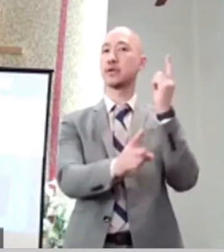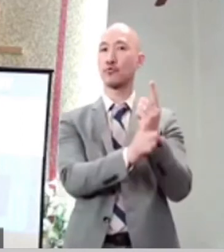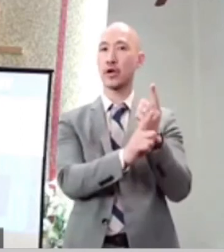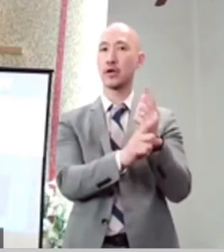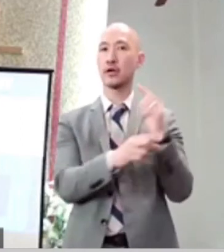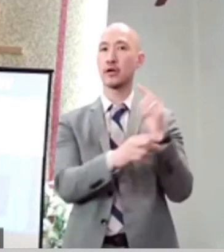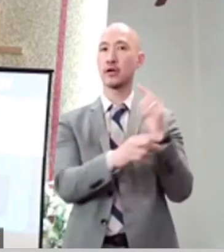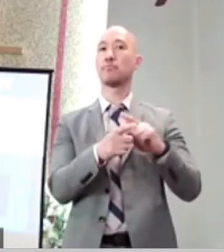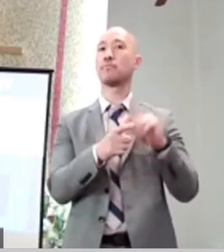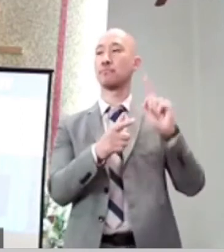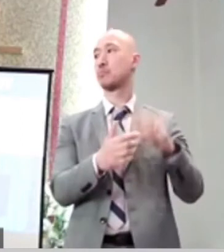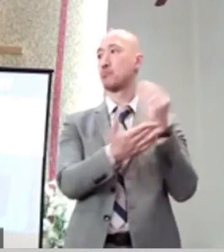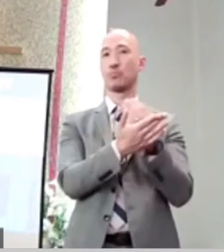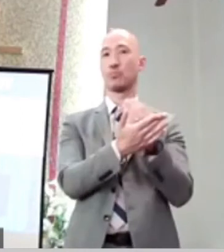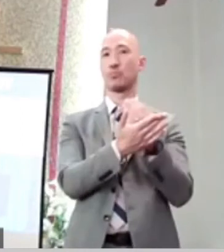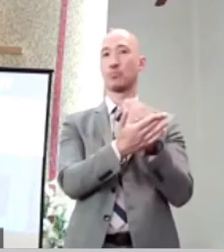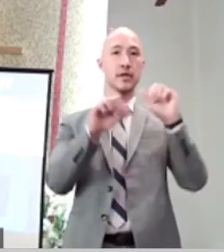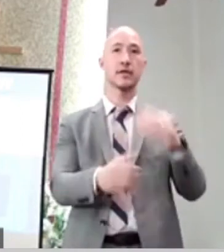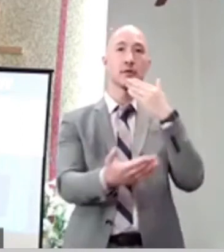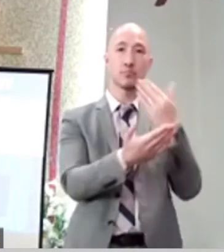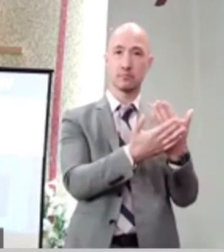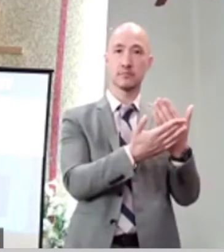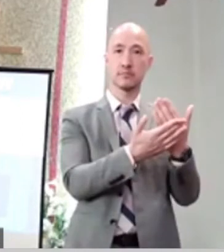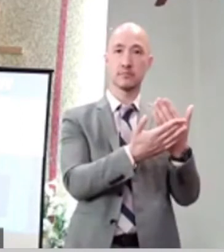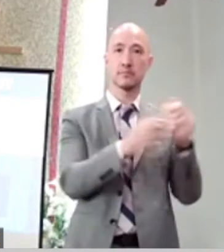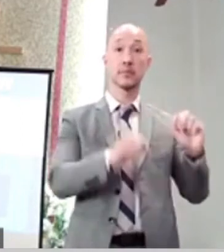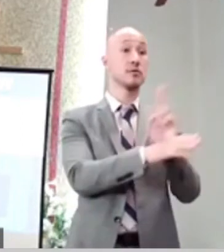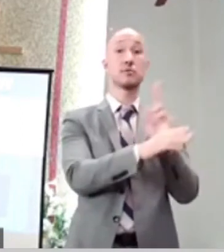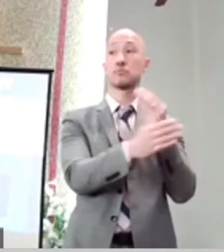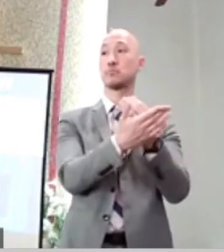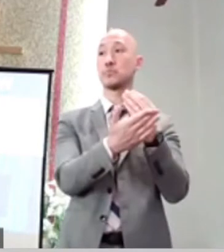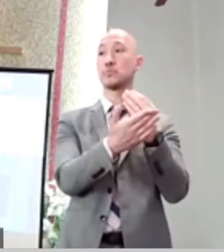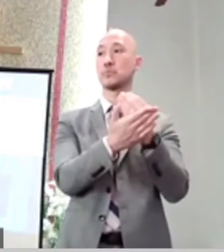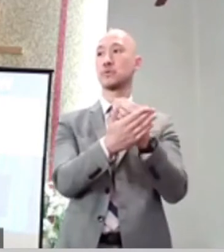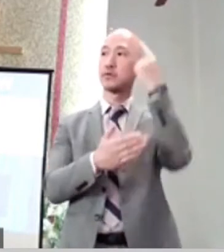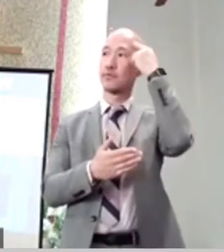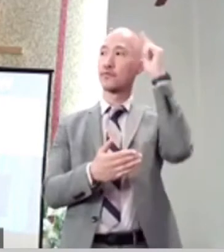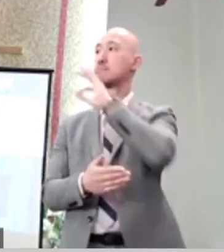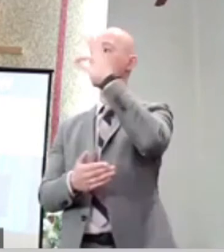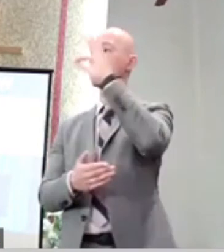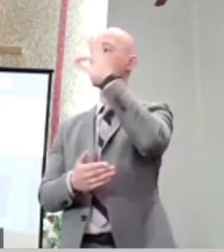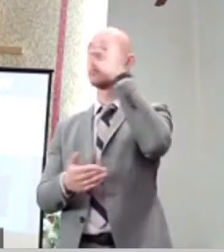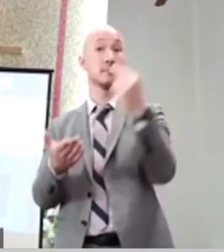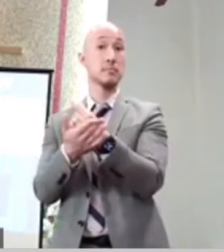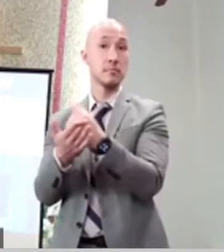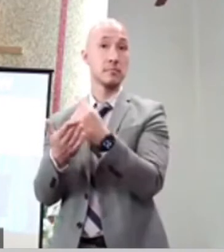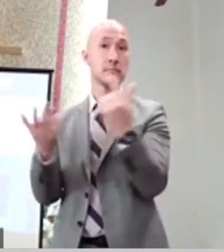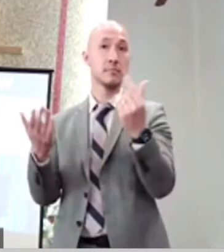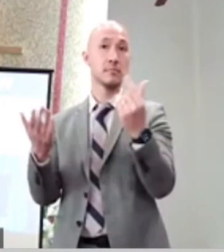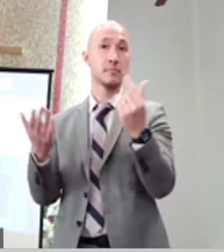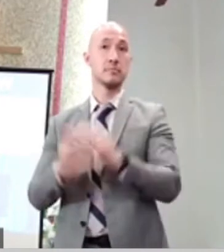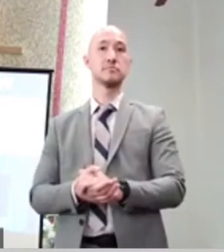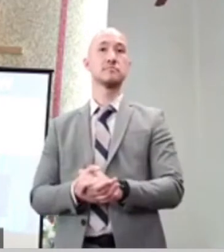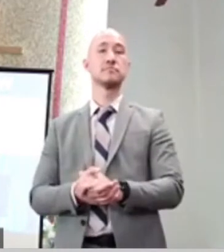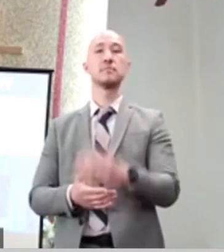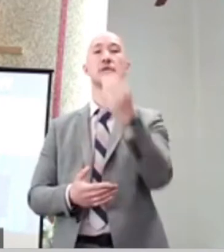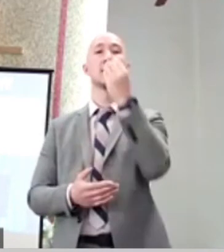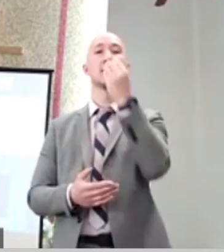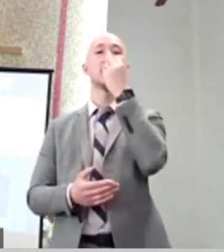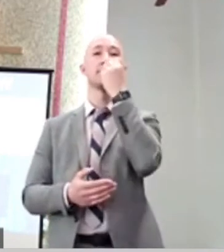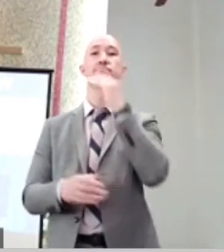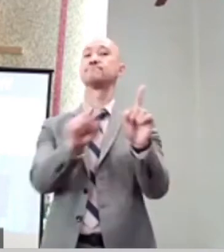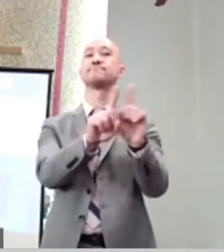a tool that we can use for evangelism. Same goes with food. And this has been happening